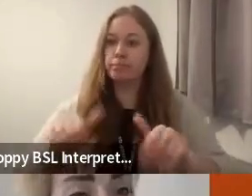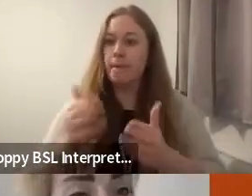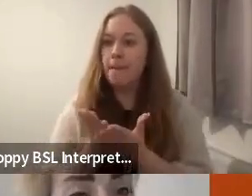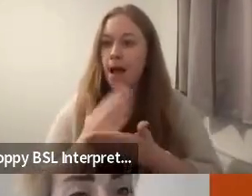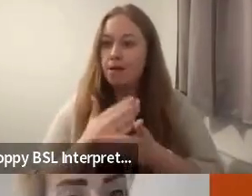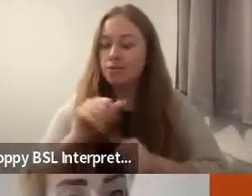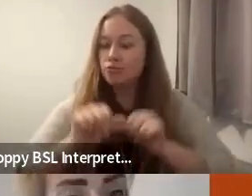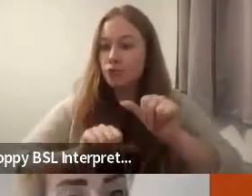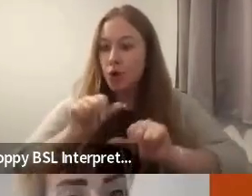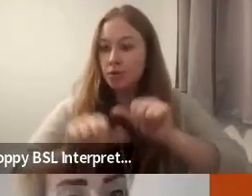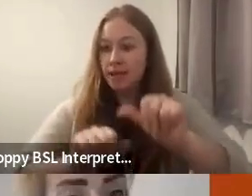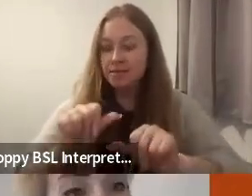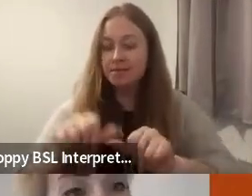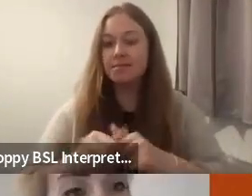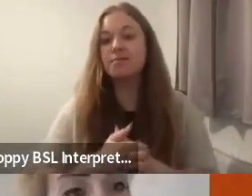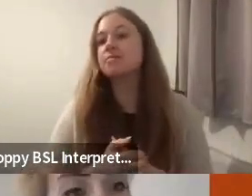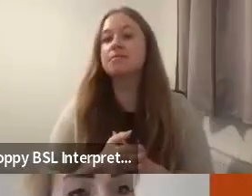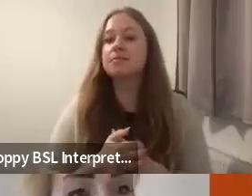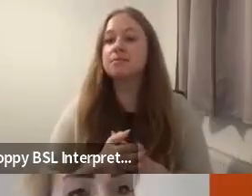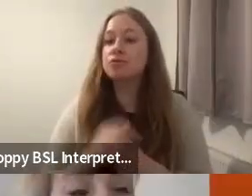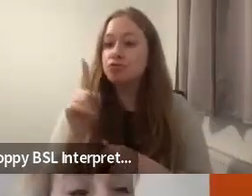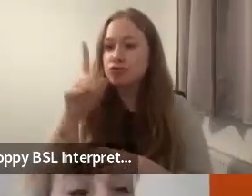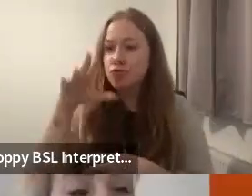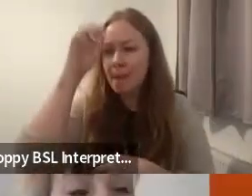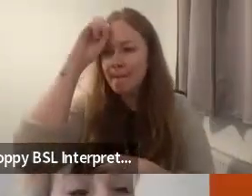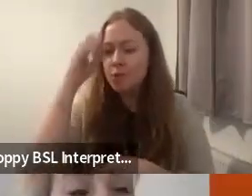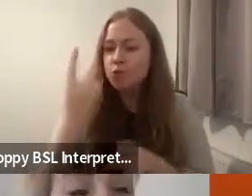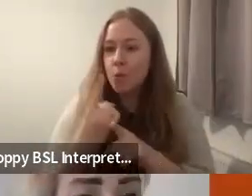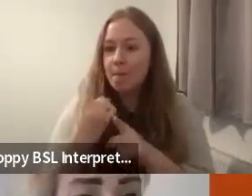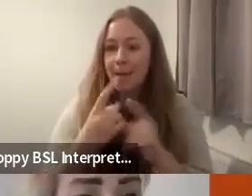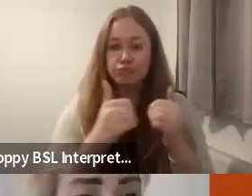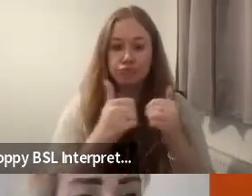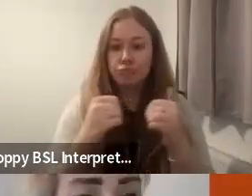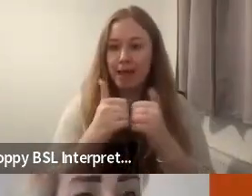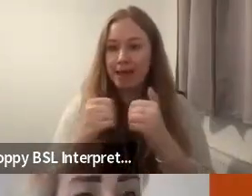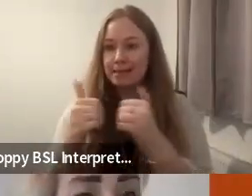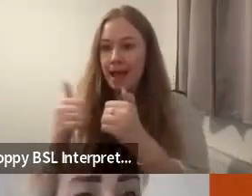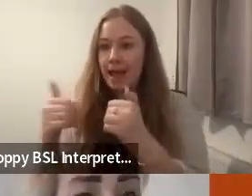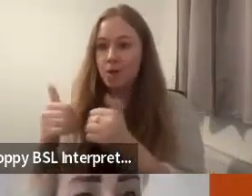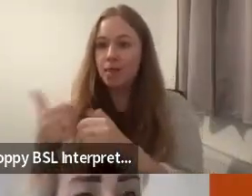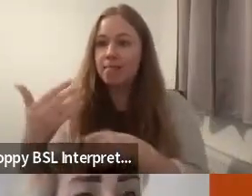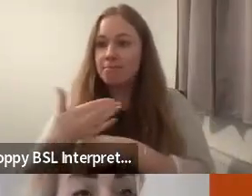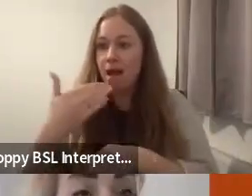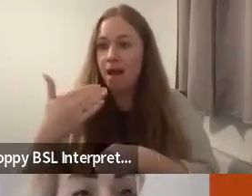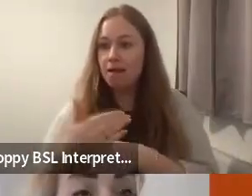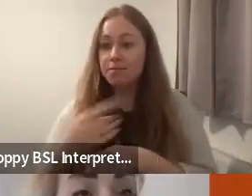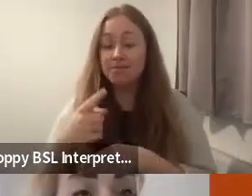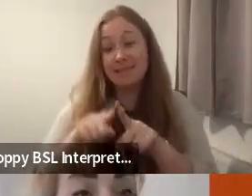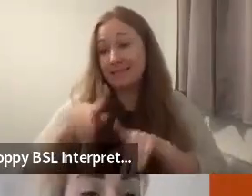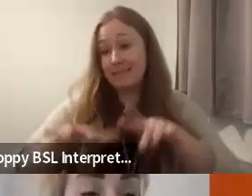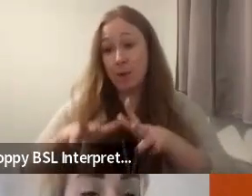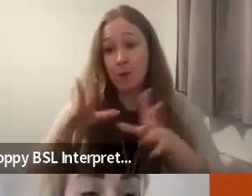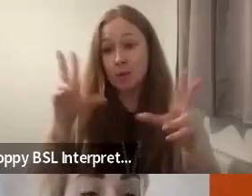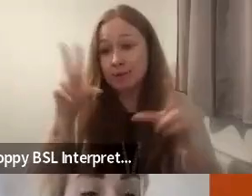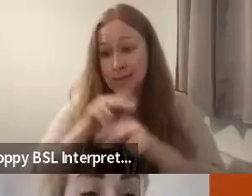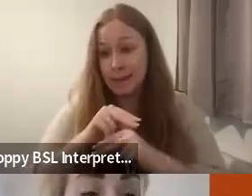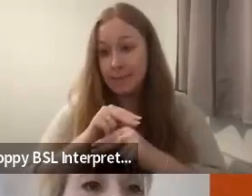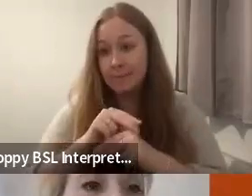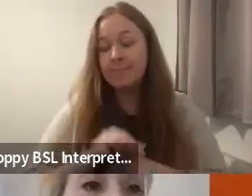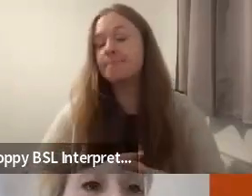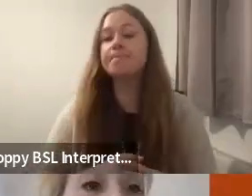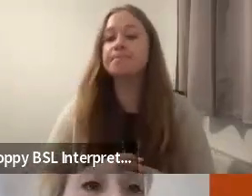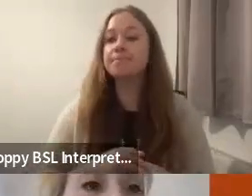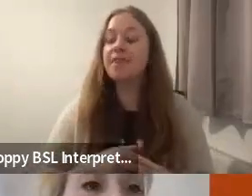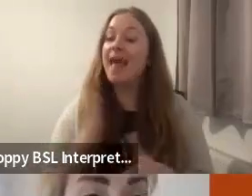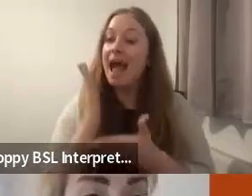spoke about toileting, we broke the task down. We need to do that with sleep as well. So the actual winding